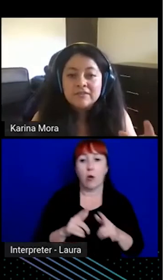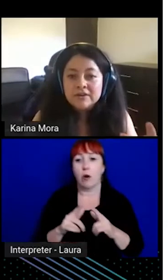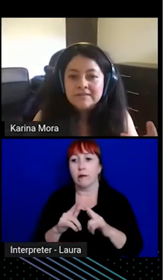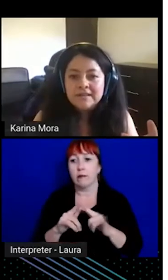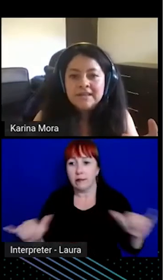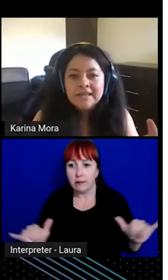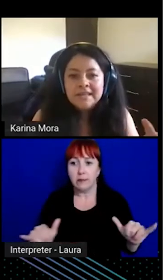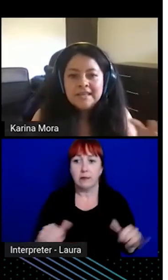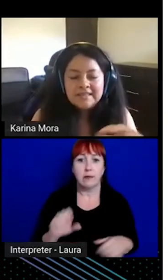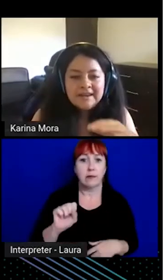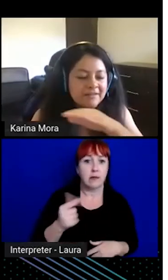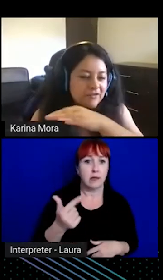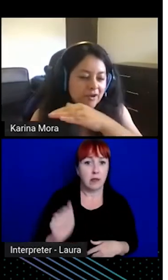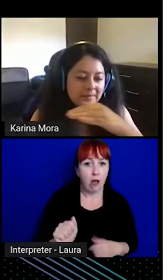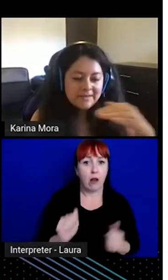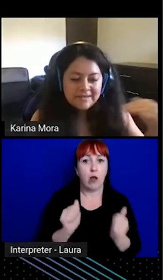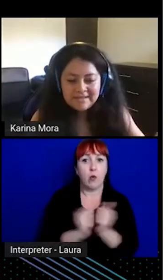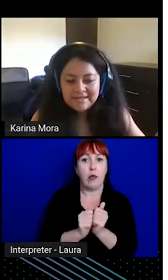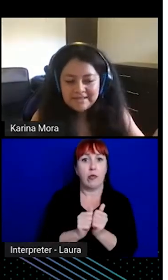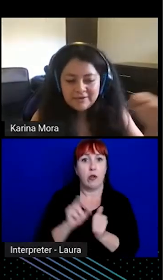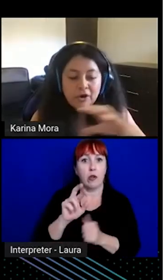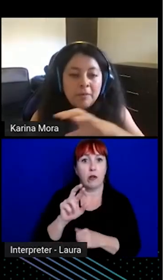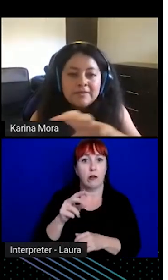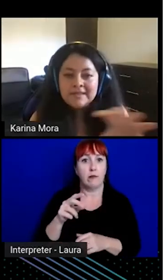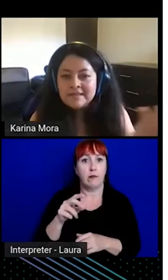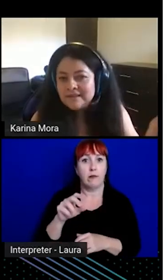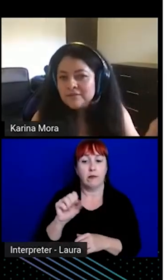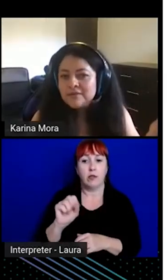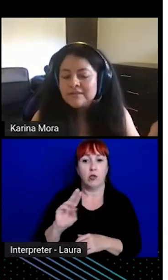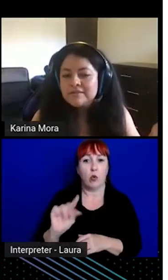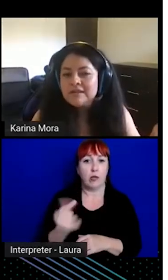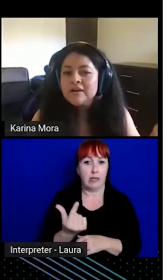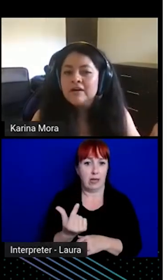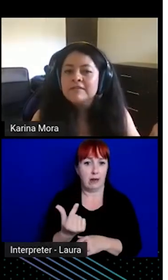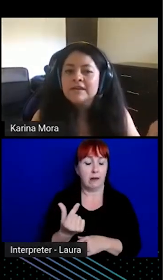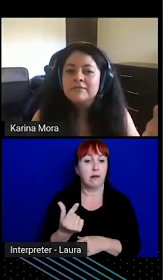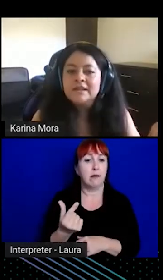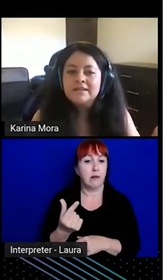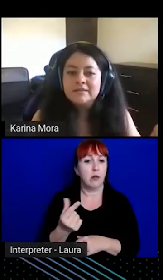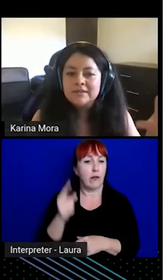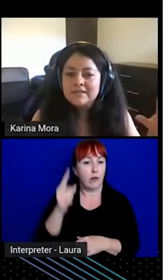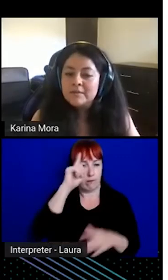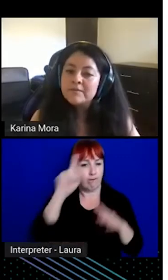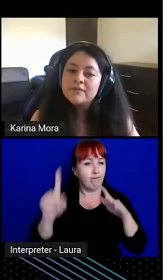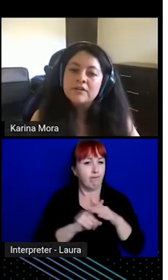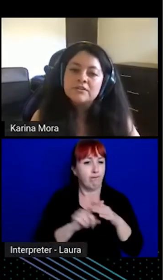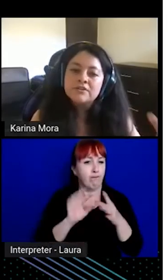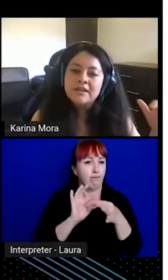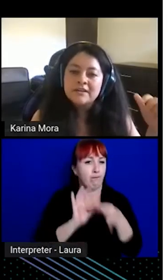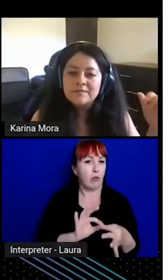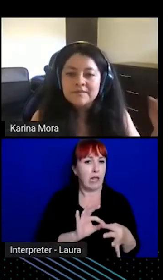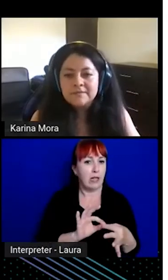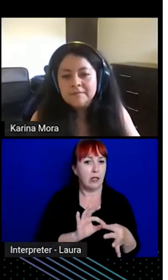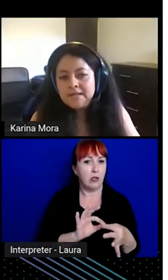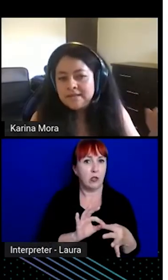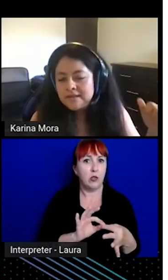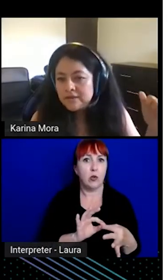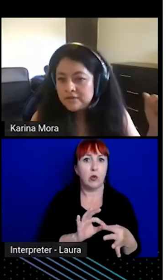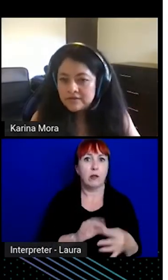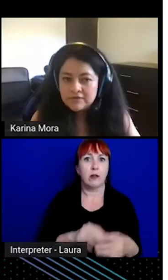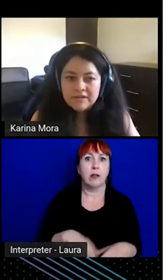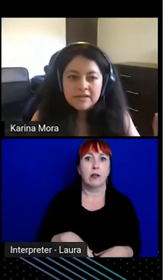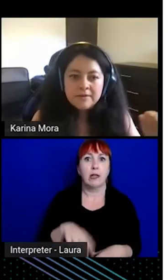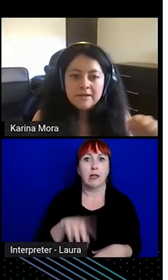and event sourcing, there are some common things that you need to think of that are related with the DevOps culture, like